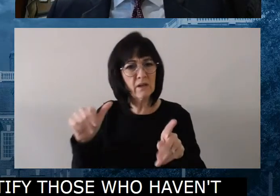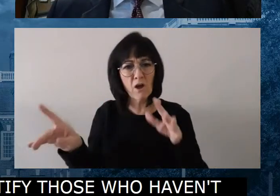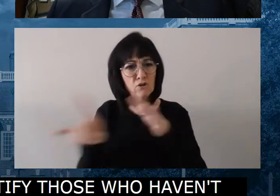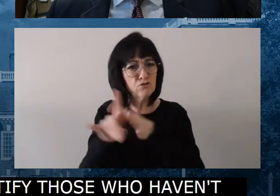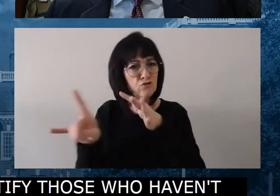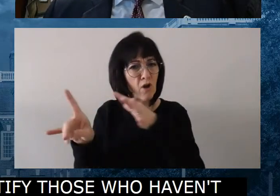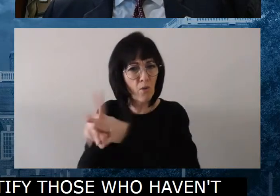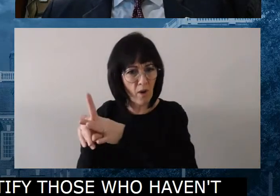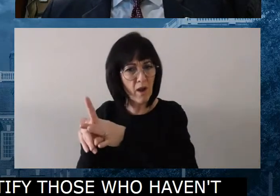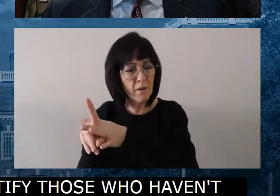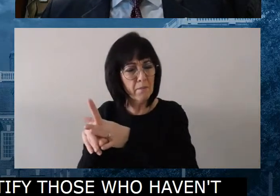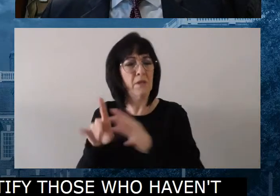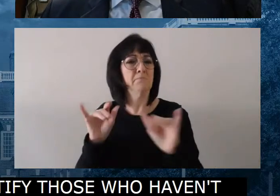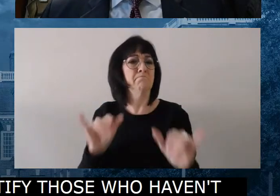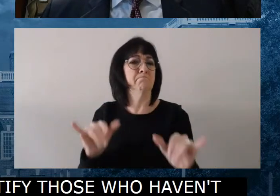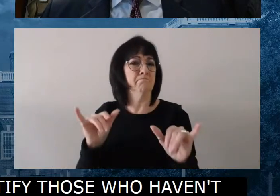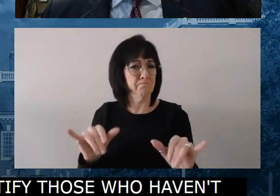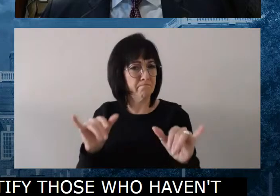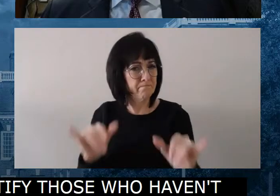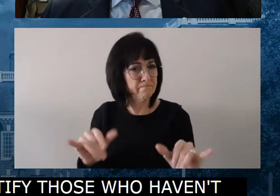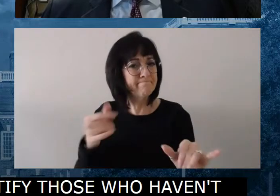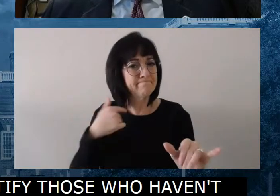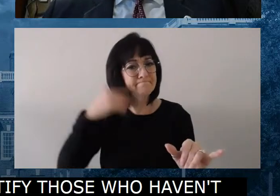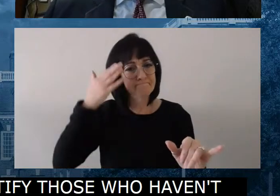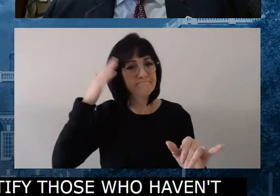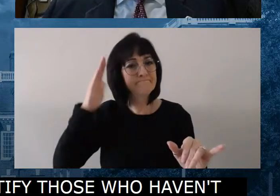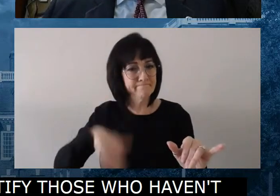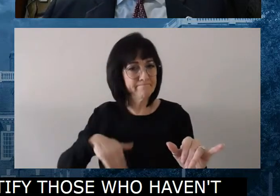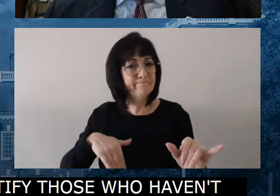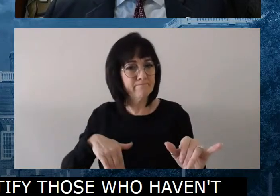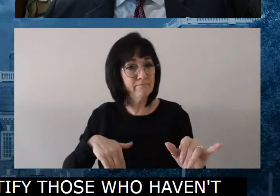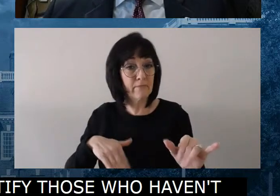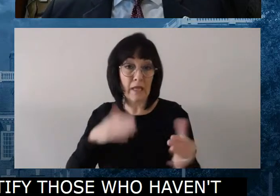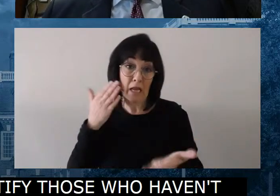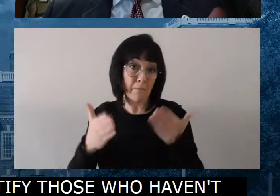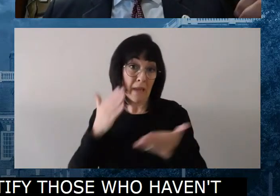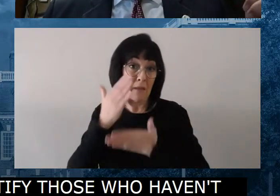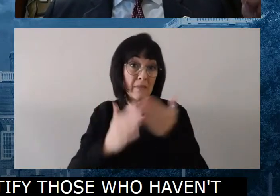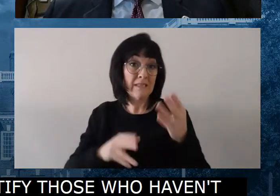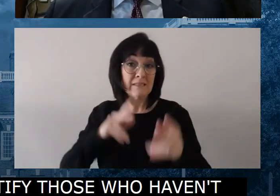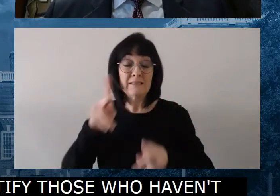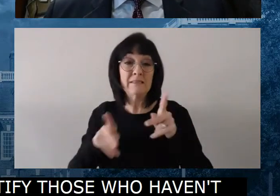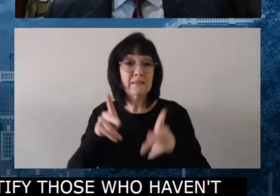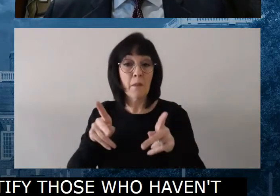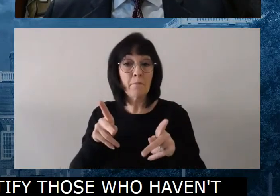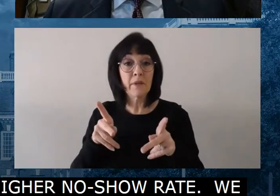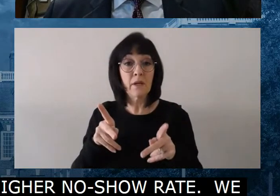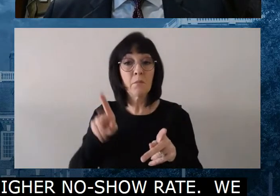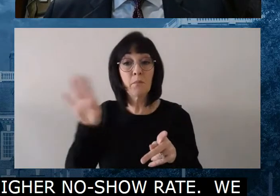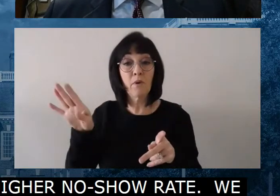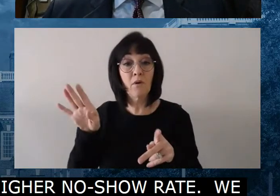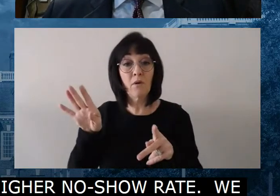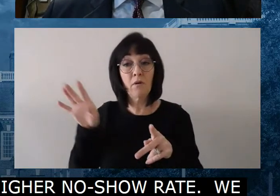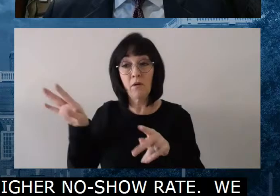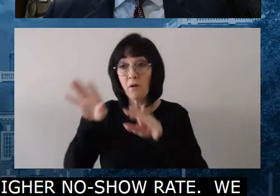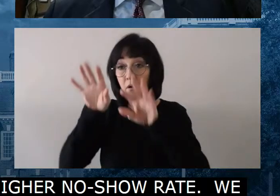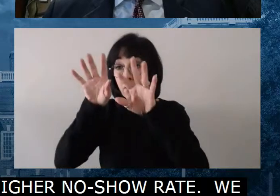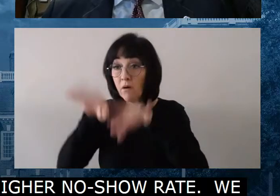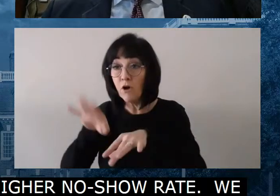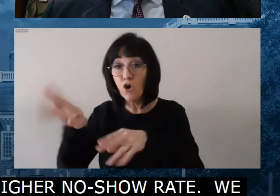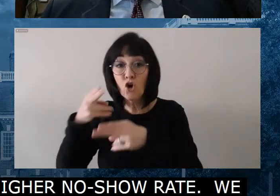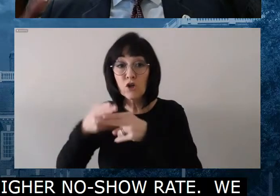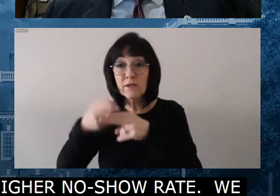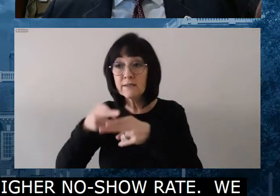Friday events. So we do know that people are maybe booking for a state event and then finding something at their local community